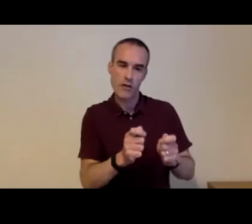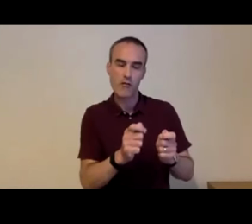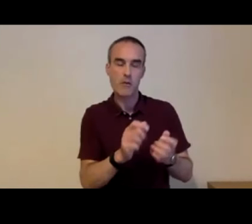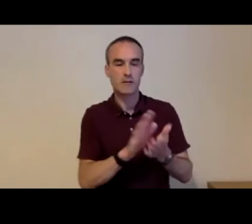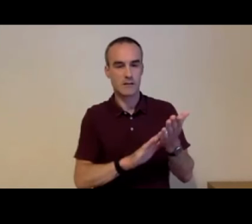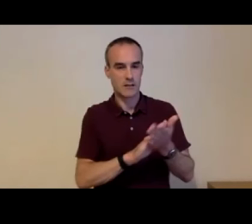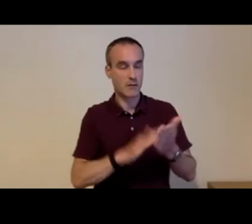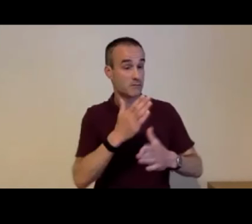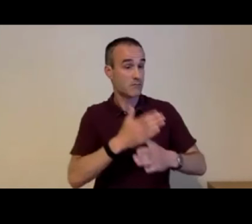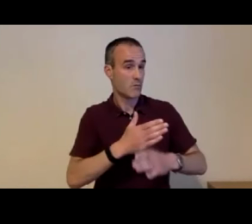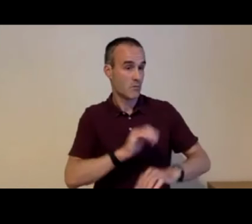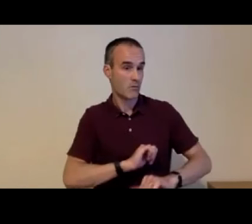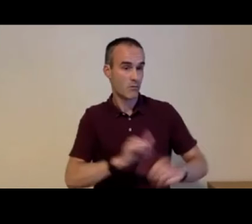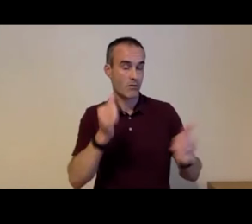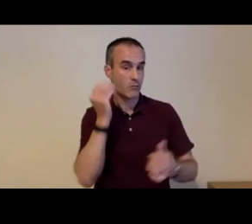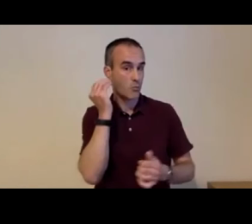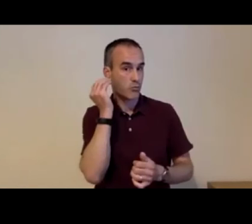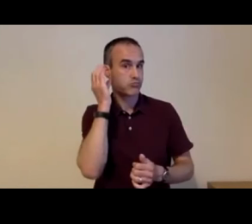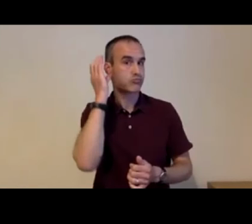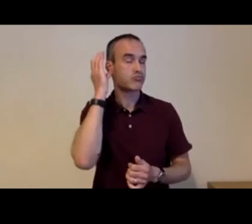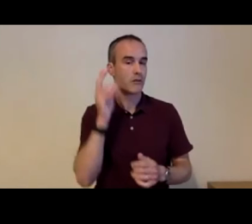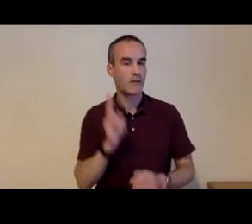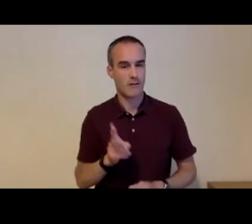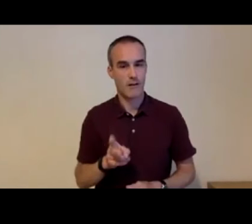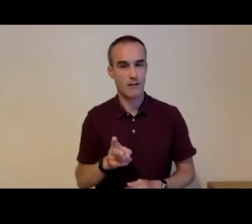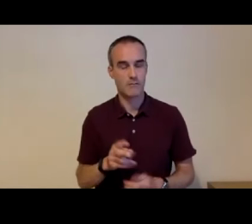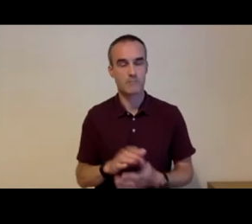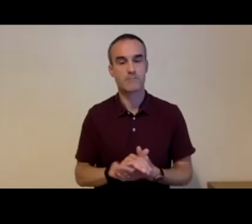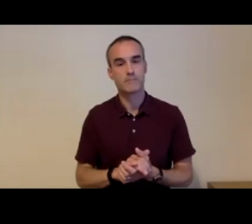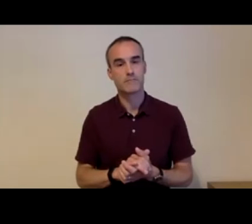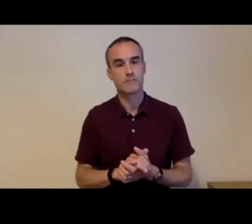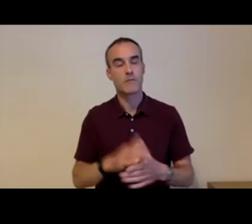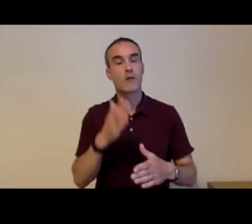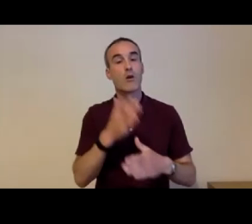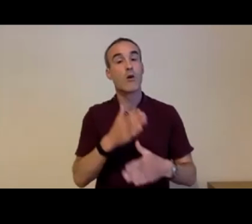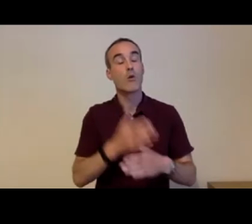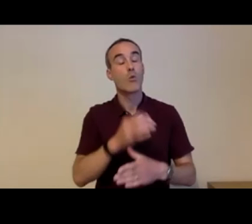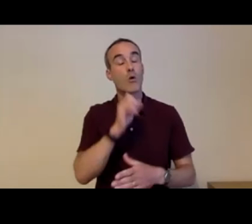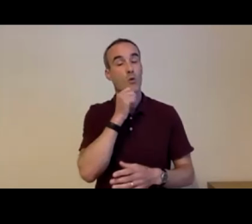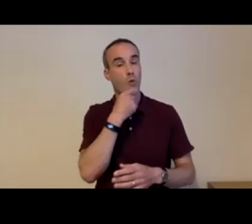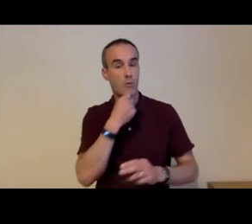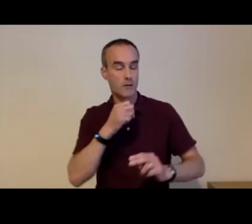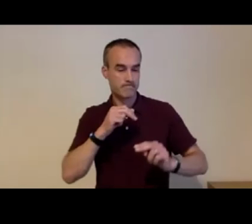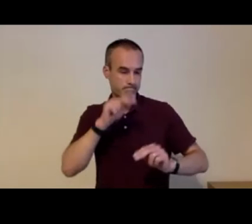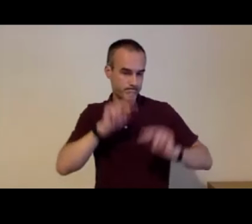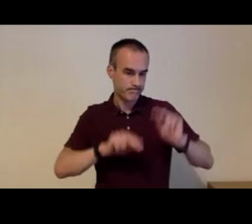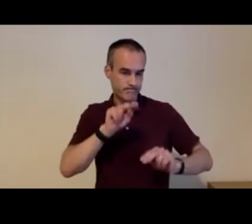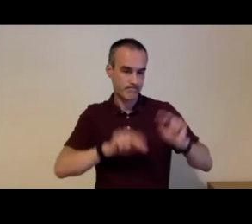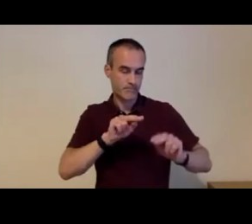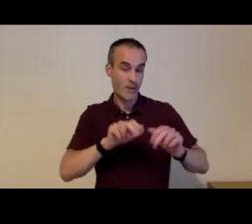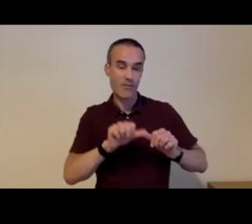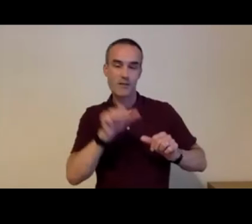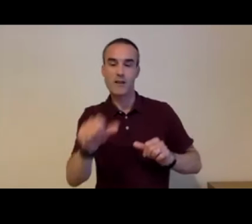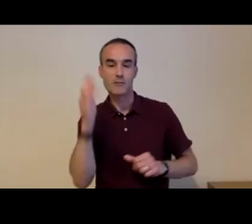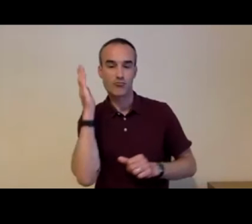the hearing system. Now, work ongoing is going to be surveyed in the next presentation and indeed in